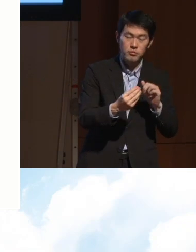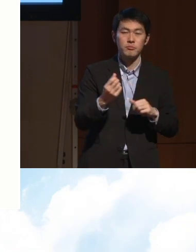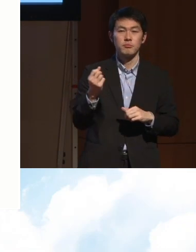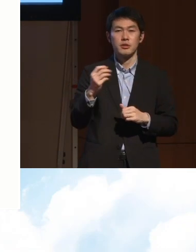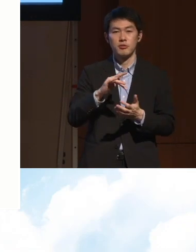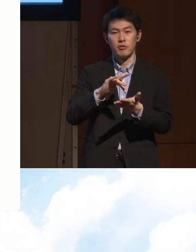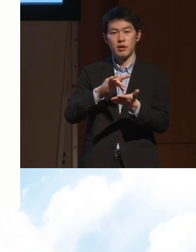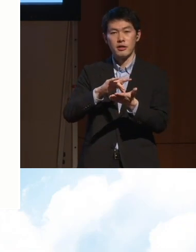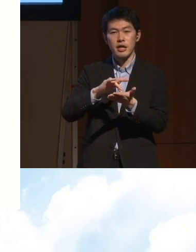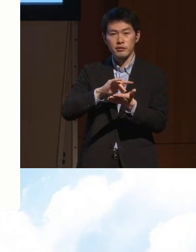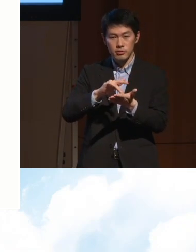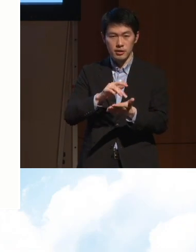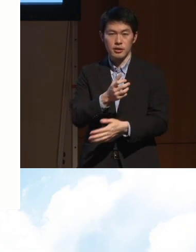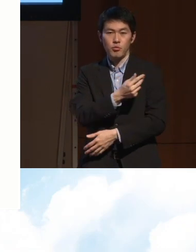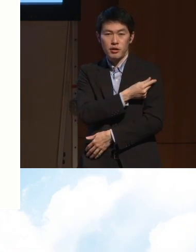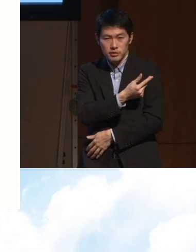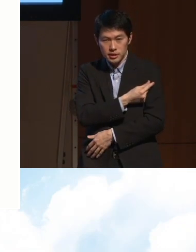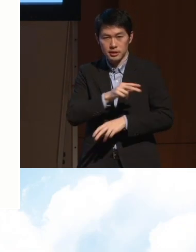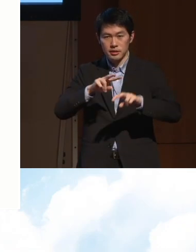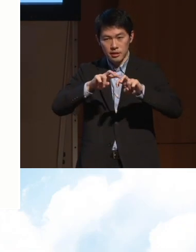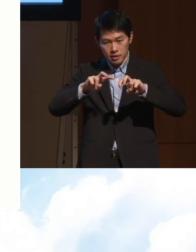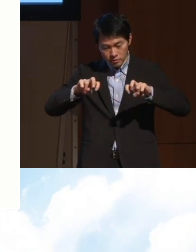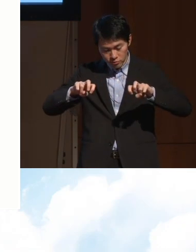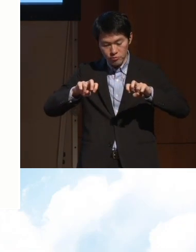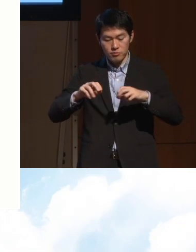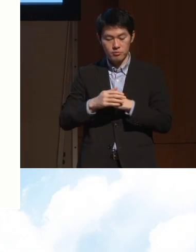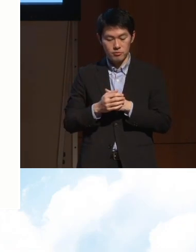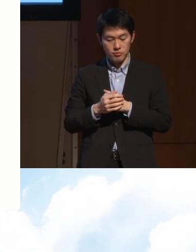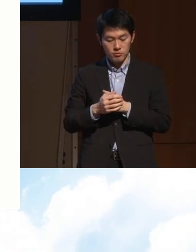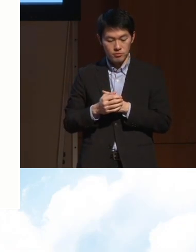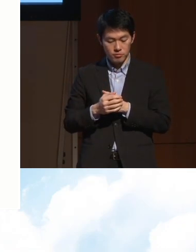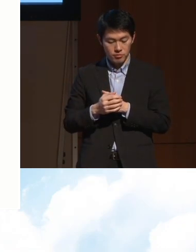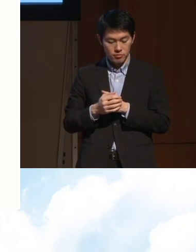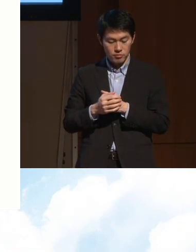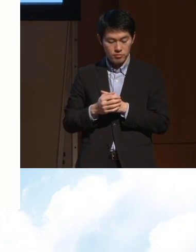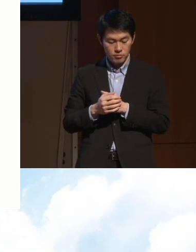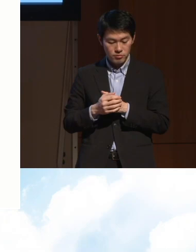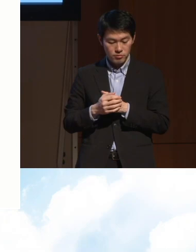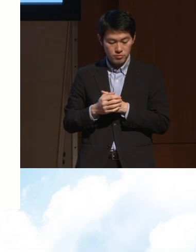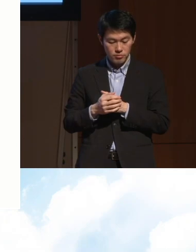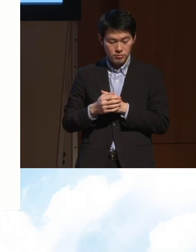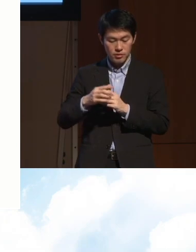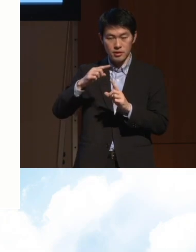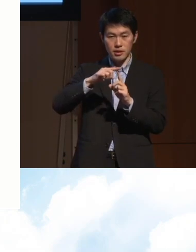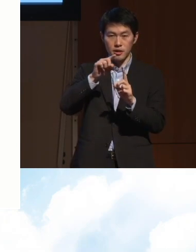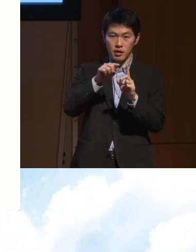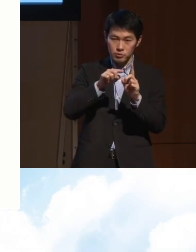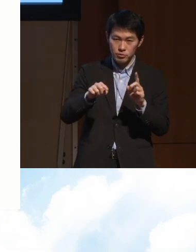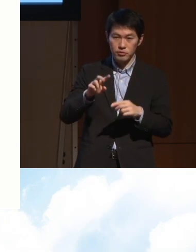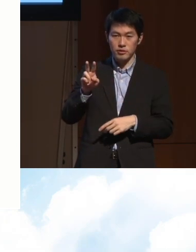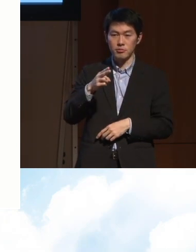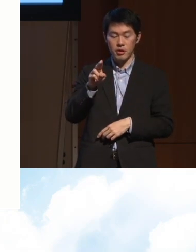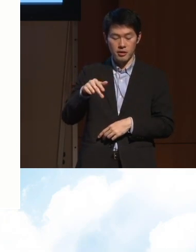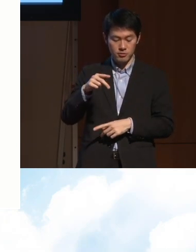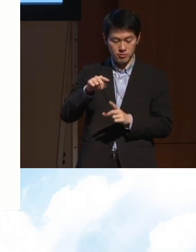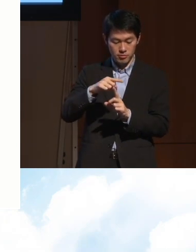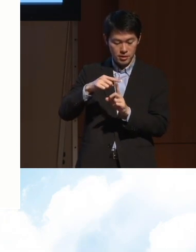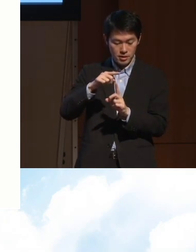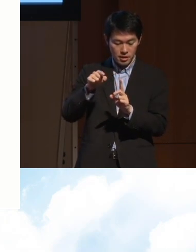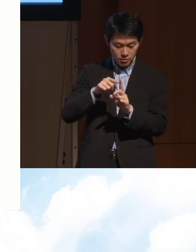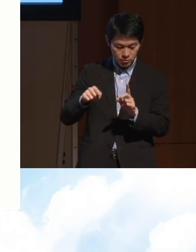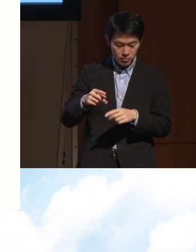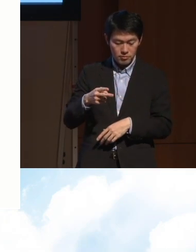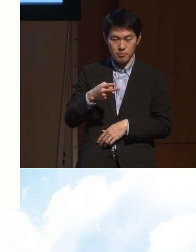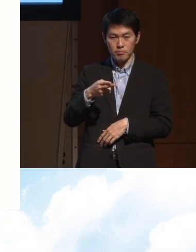TR and reverse TR, and biobank, and possibly domestic and international collaborations.